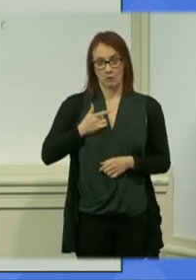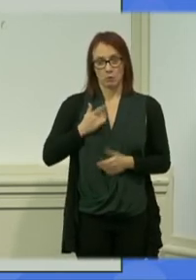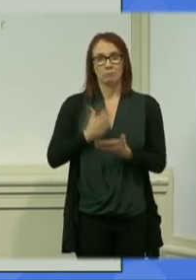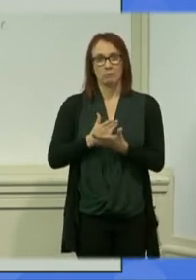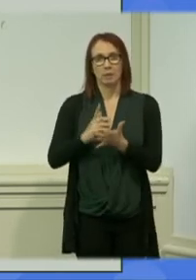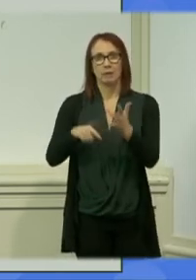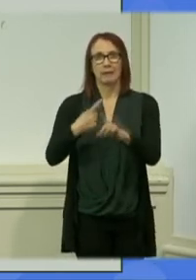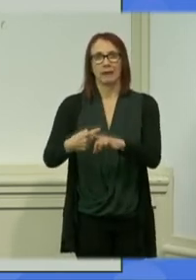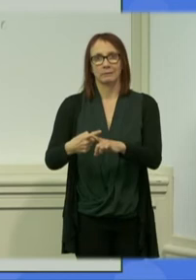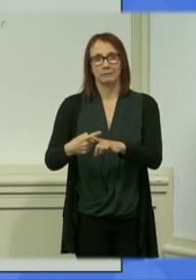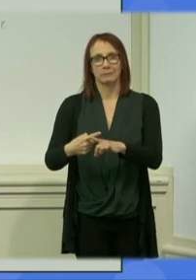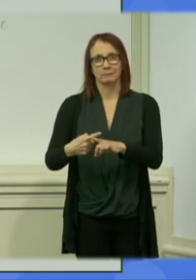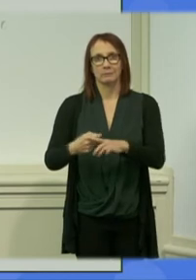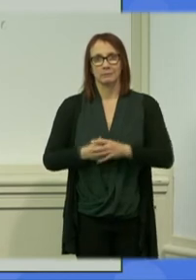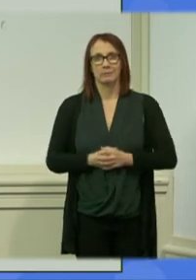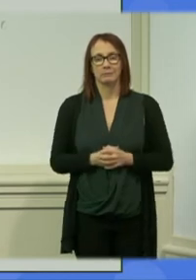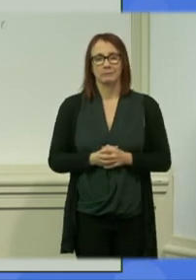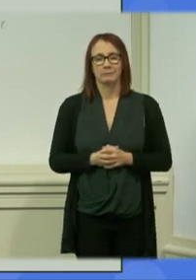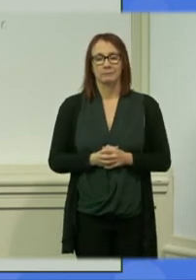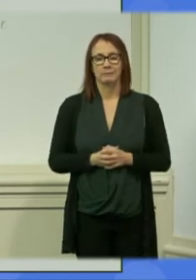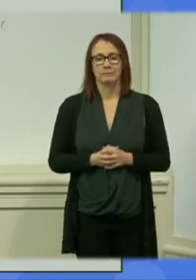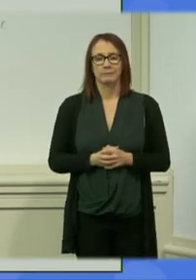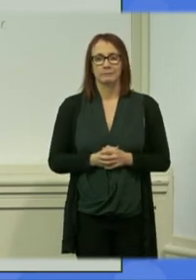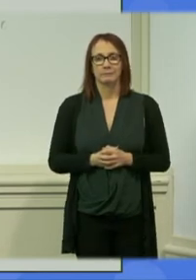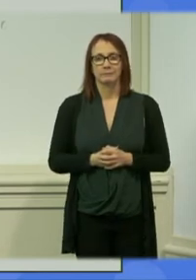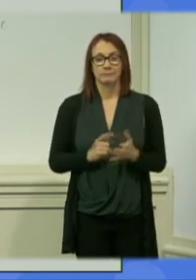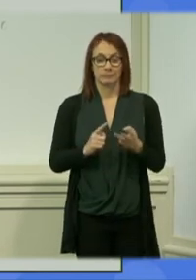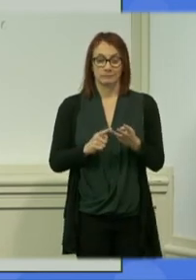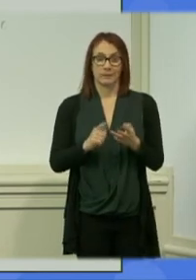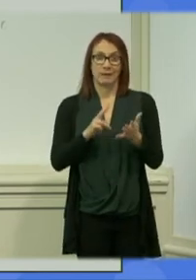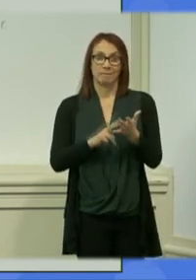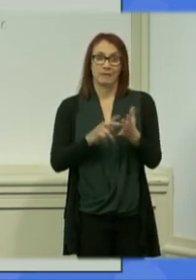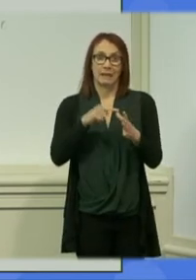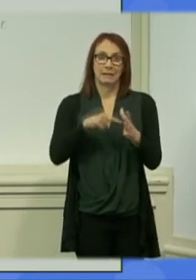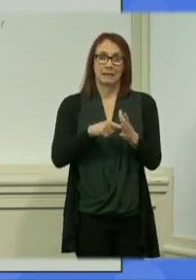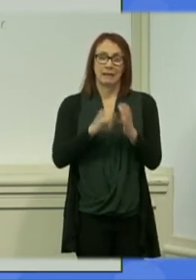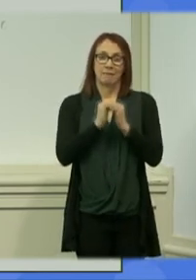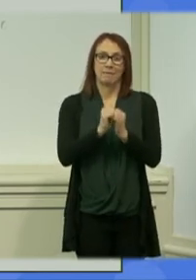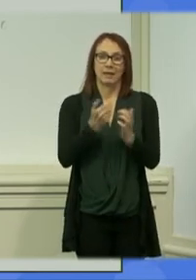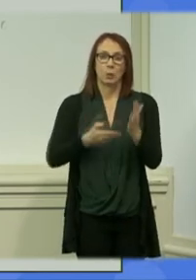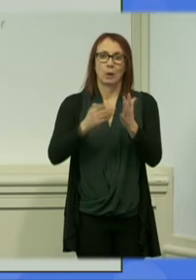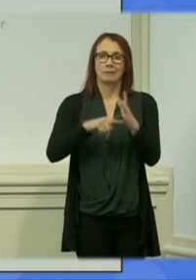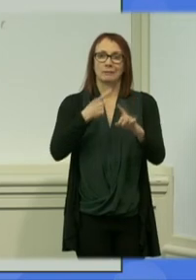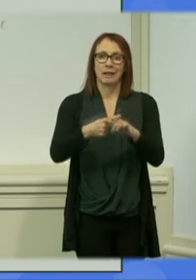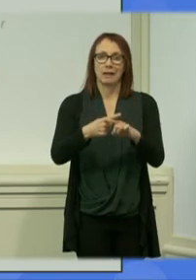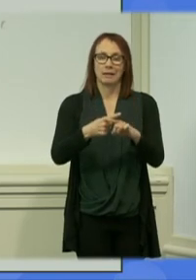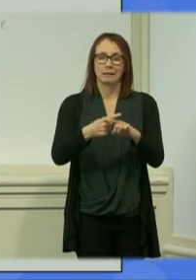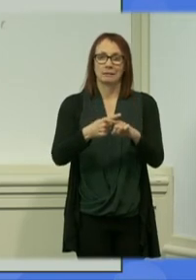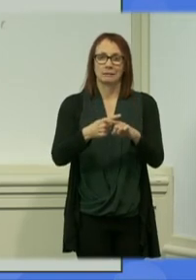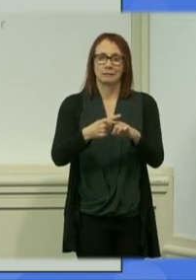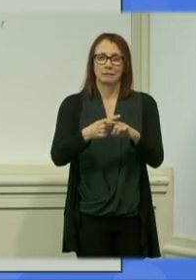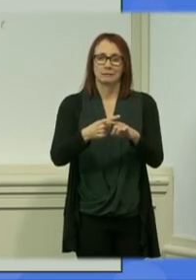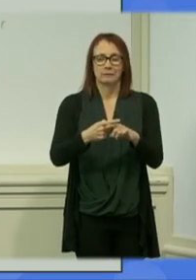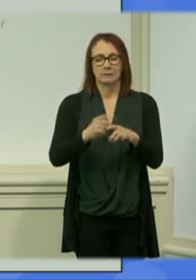tax, full stop. VAT, value-added tax. Came in 1973, replaced purchase